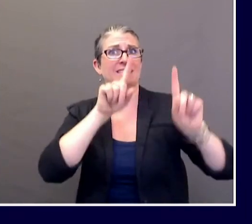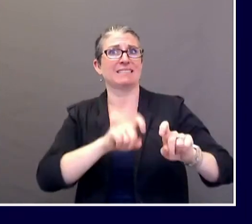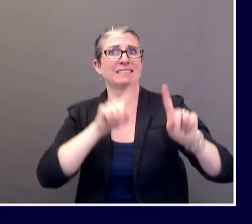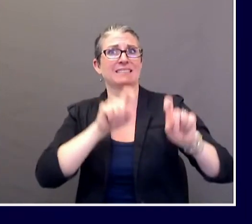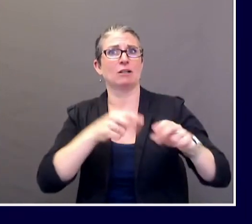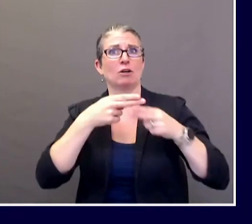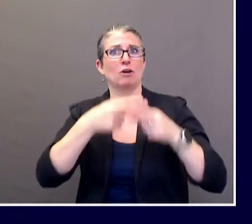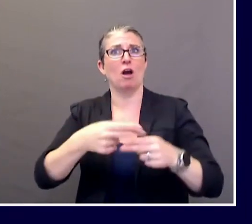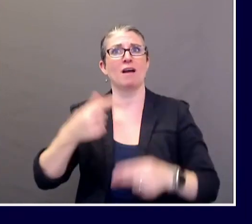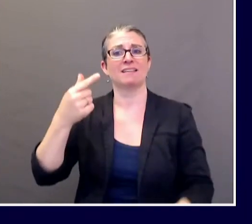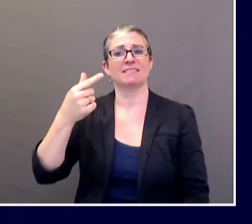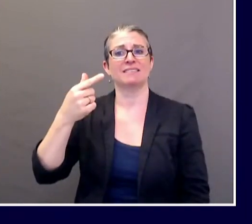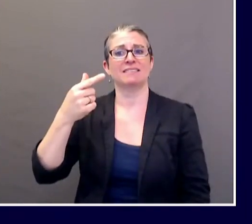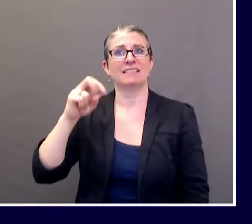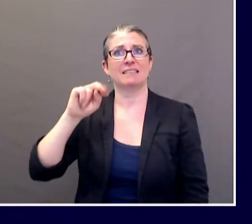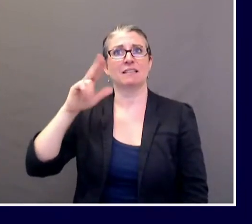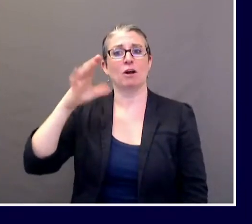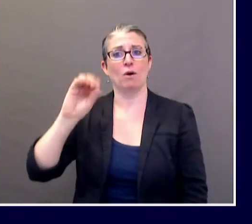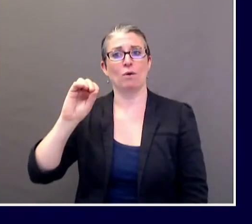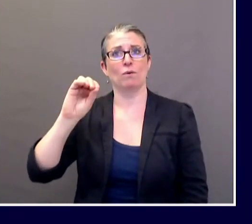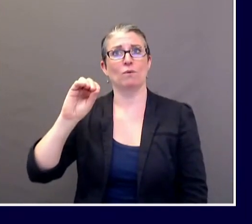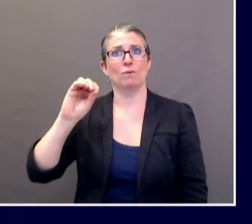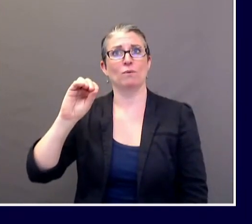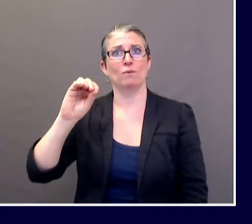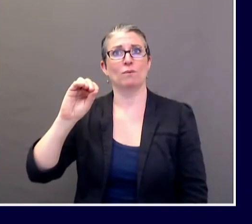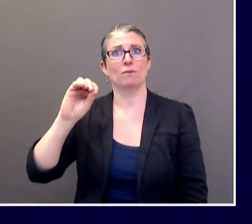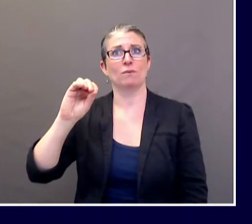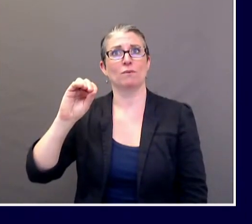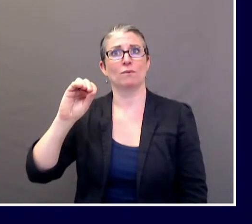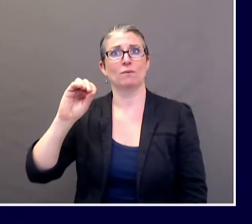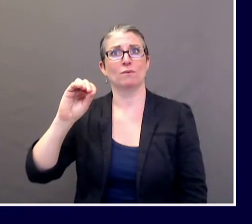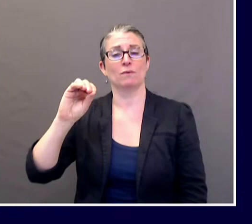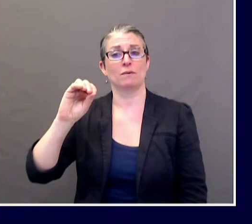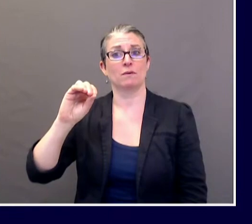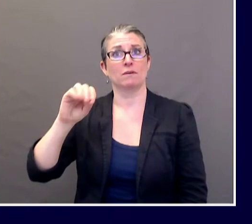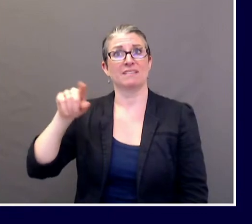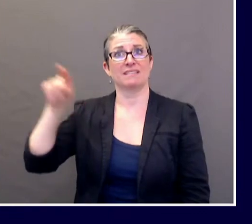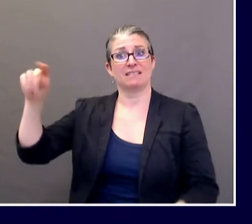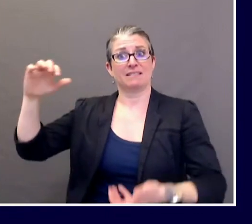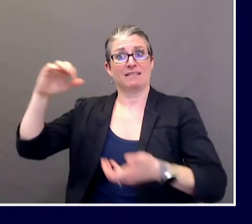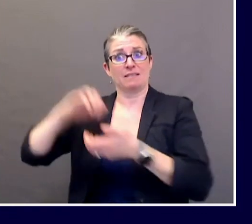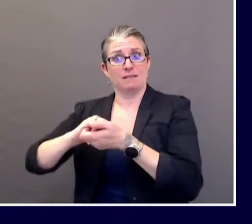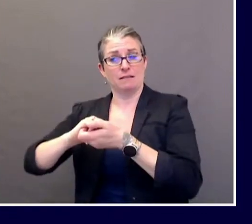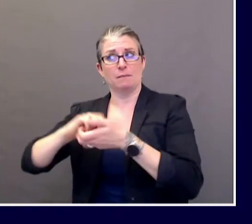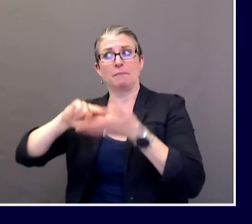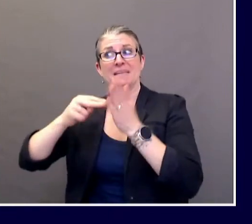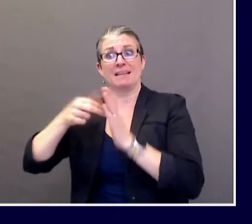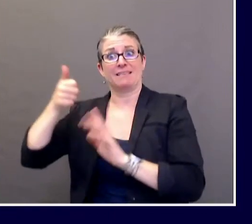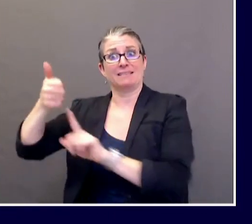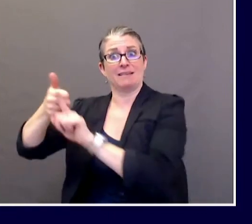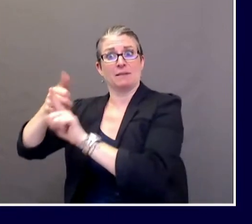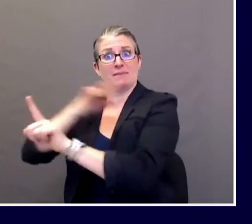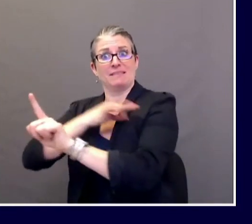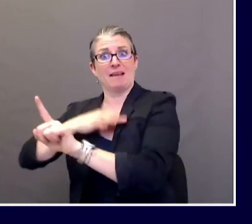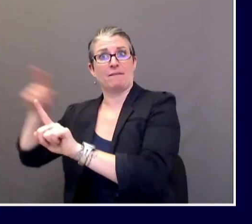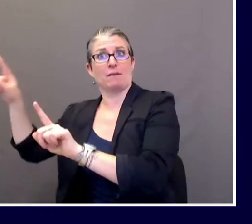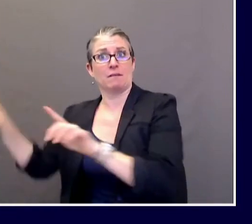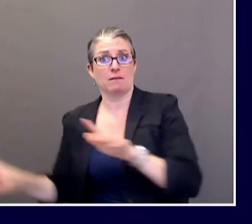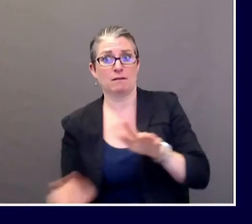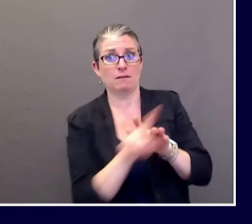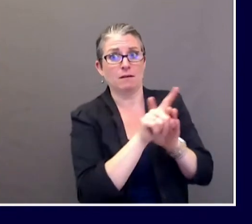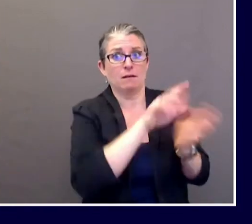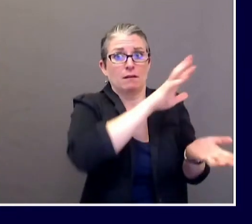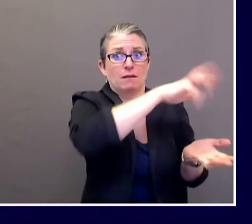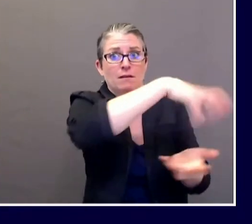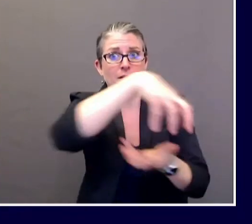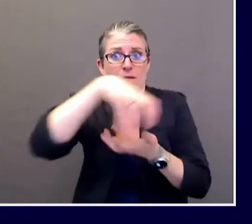these tests, or is there like an outside person that Ginkgo provides? It's going to be a mix of both. We are excited about the fact that there are some